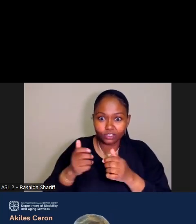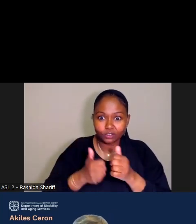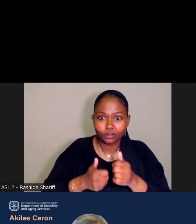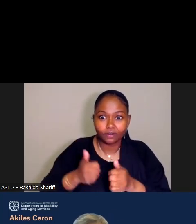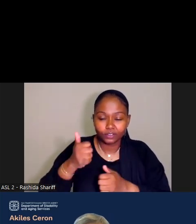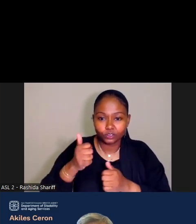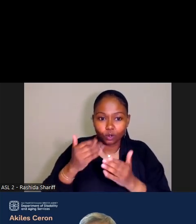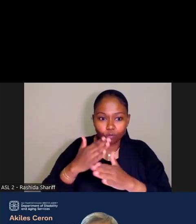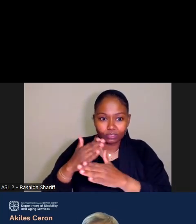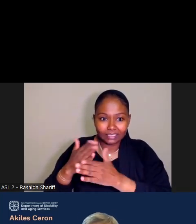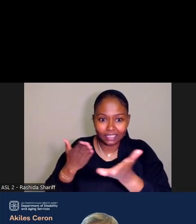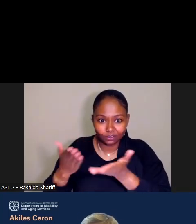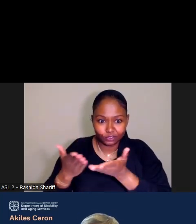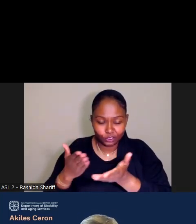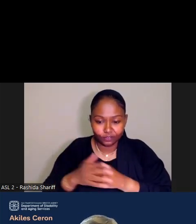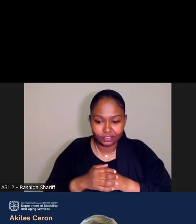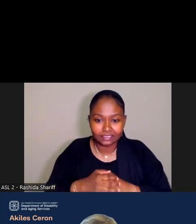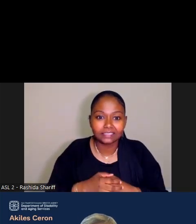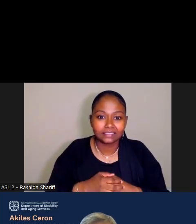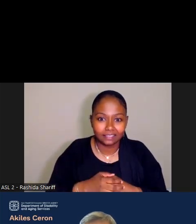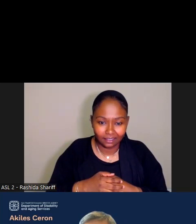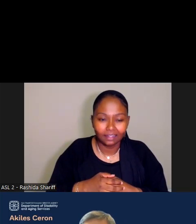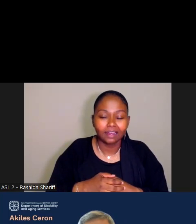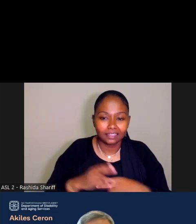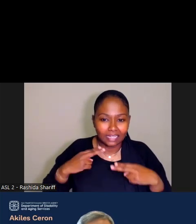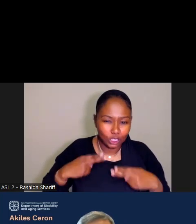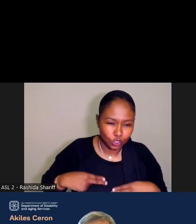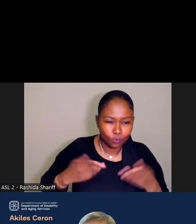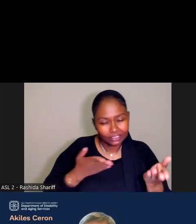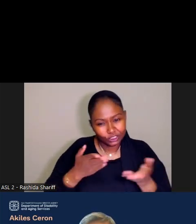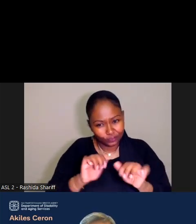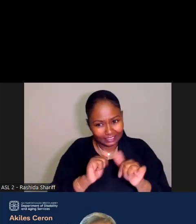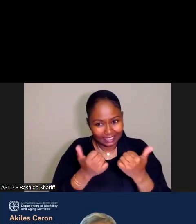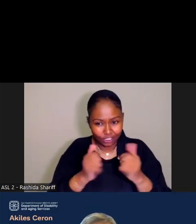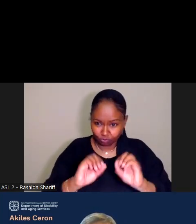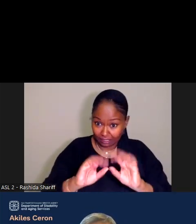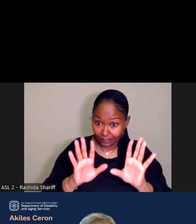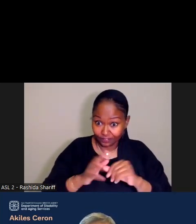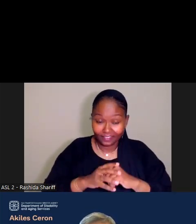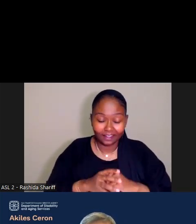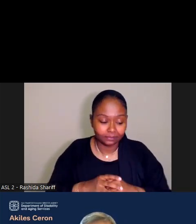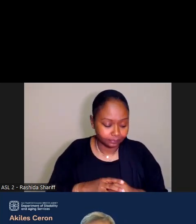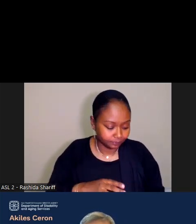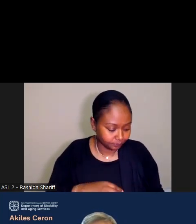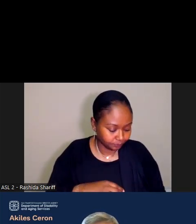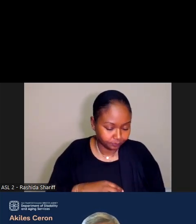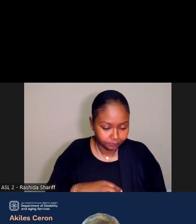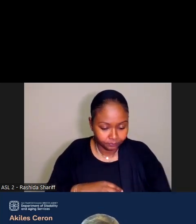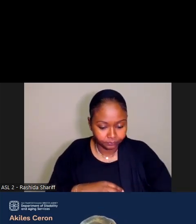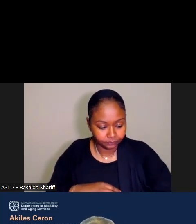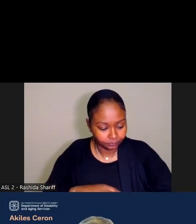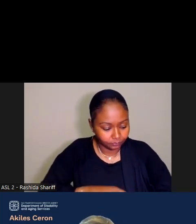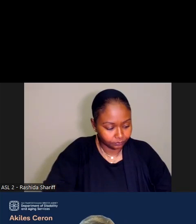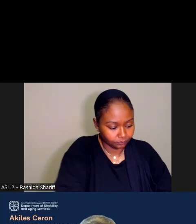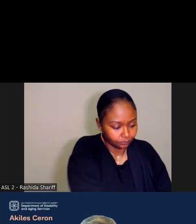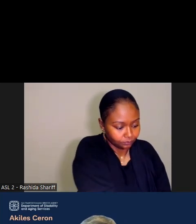the agency of Human Services Agency. I just wanted to clarify that. And the